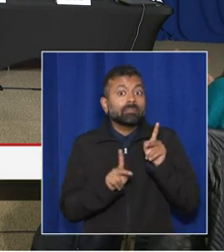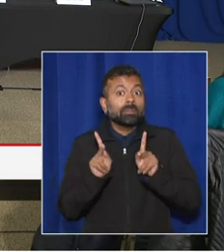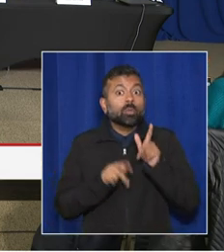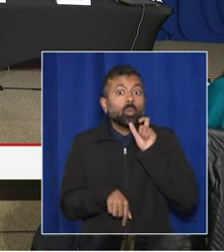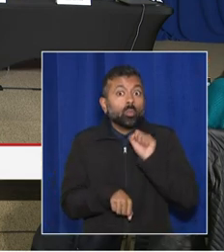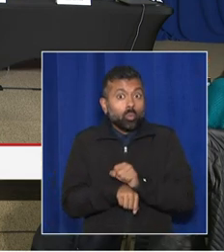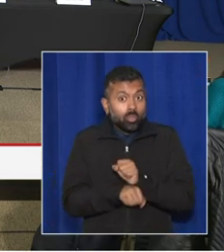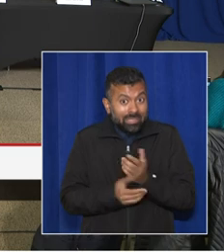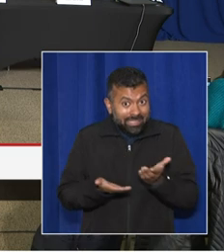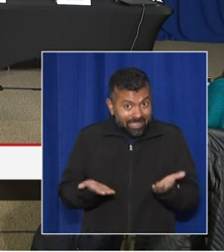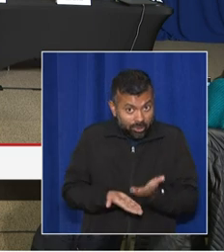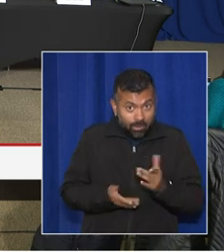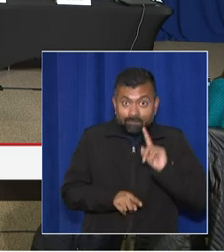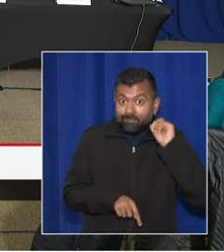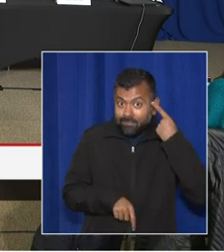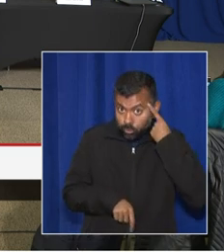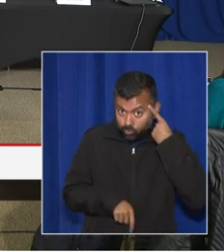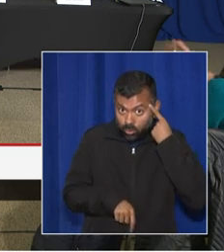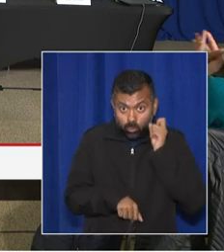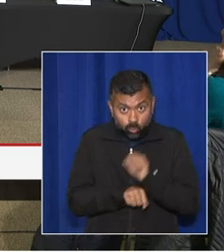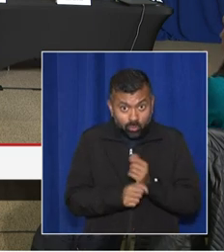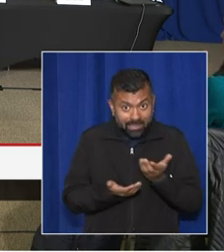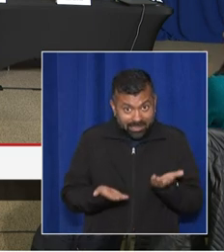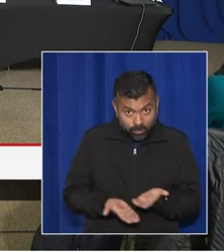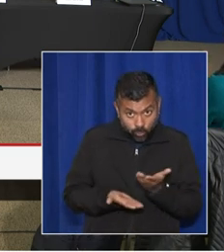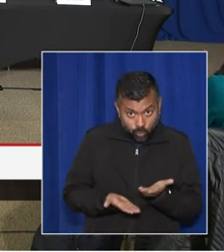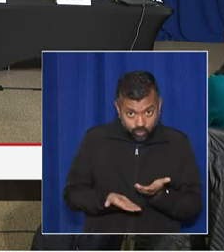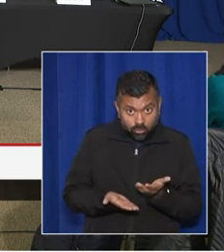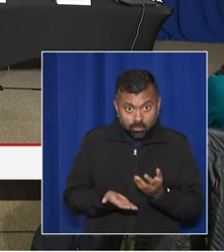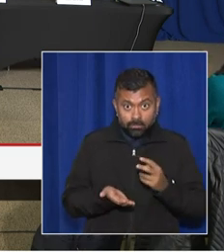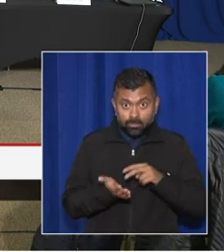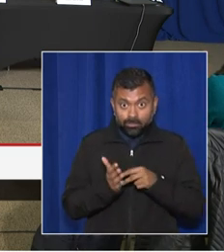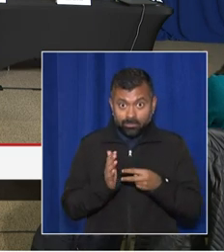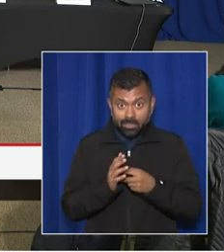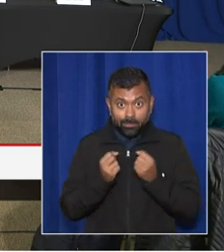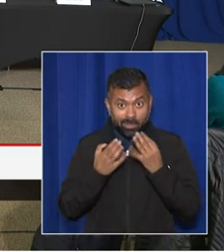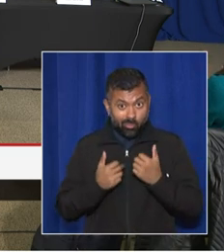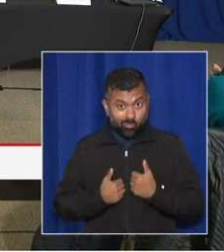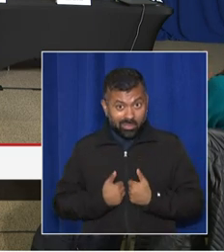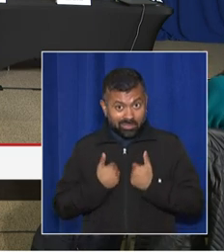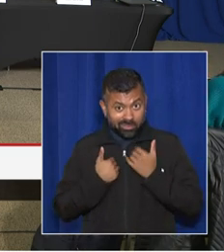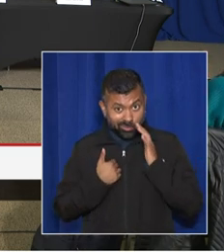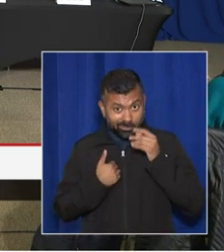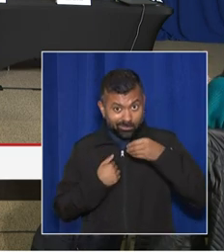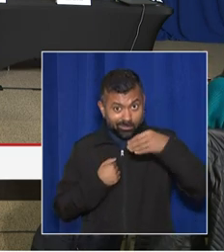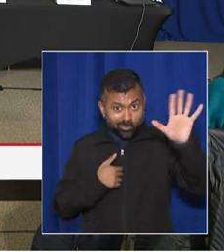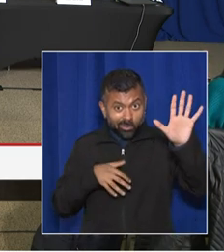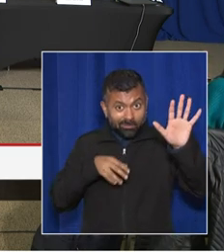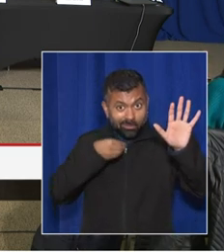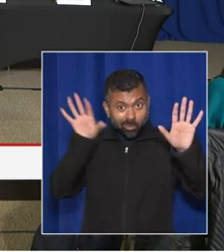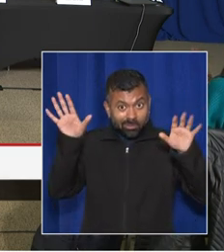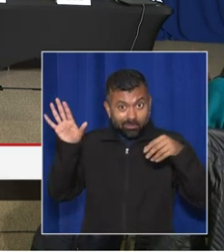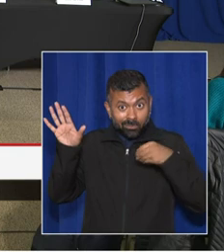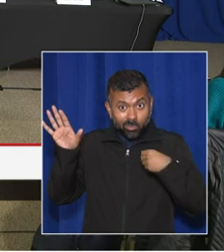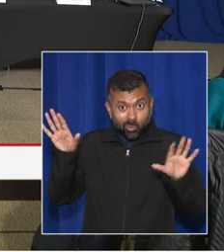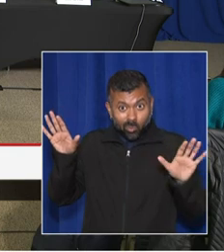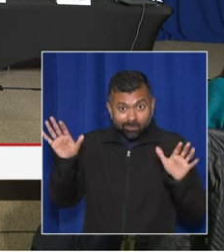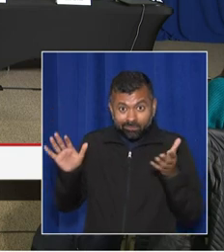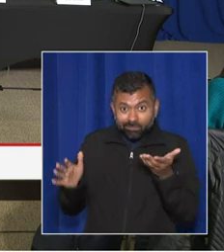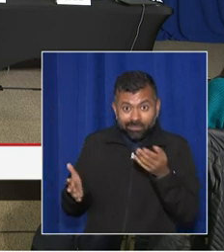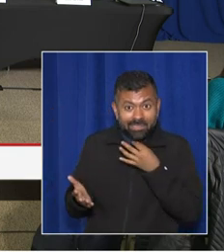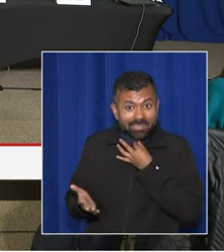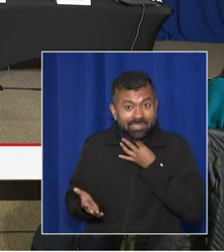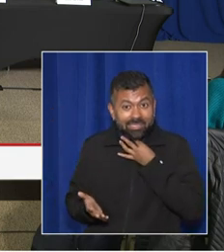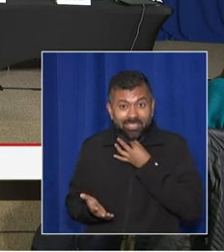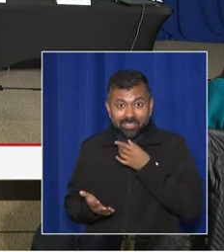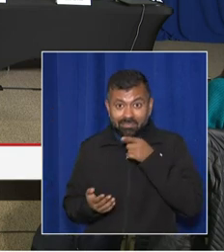any anticipation that a large number of residents might move given anything that's going on? And is there any information on how much, maybe